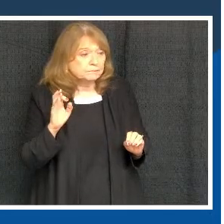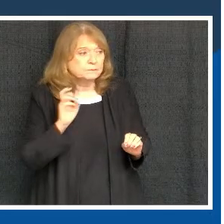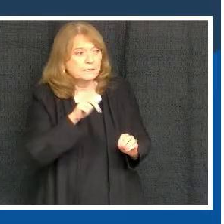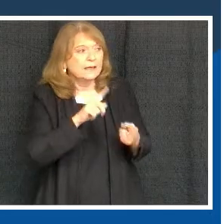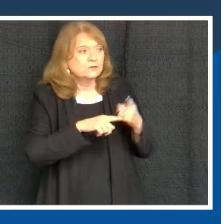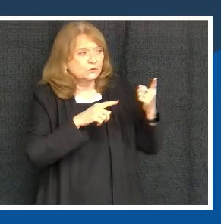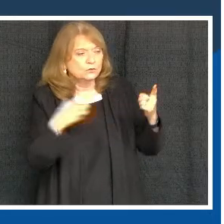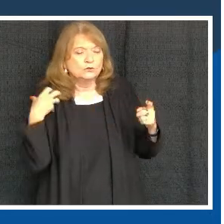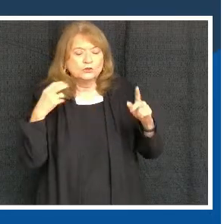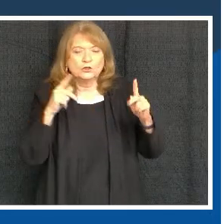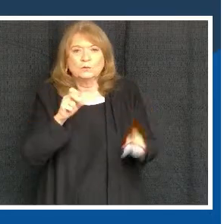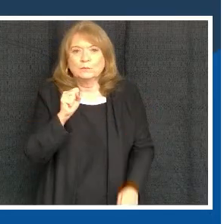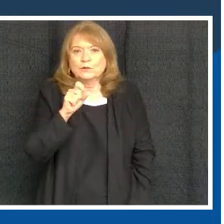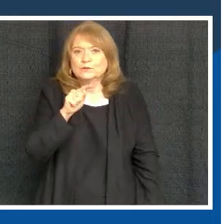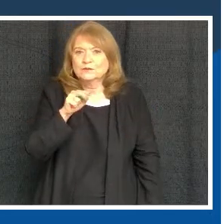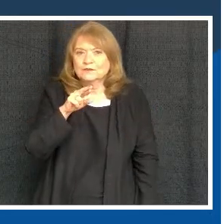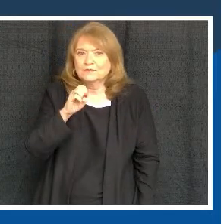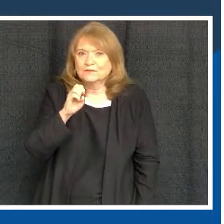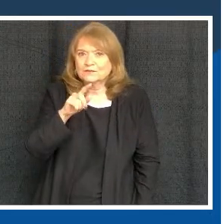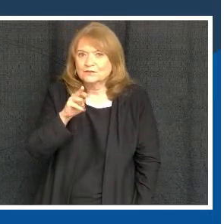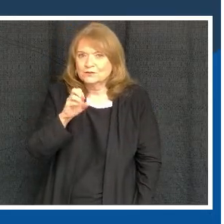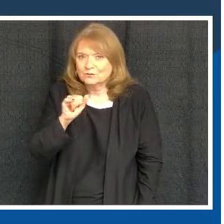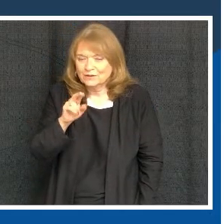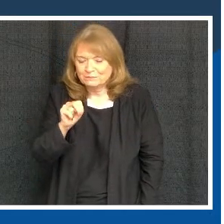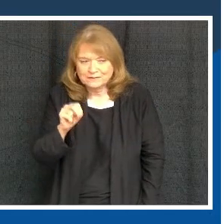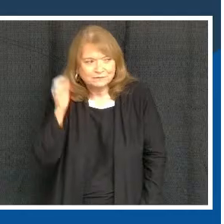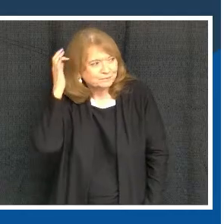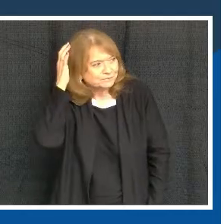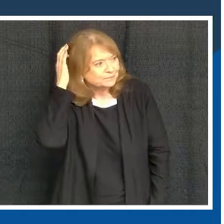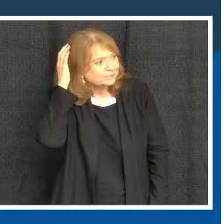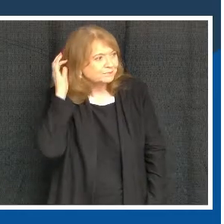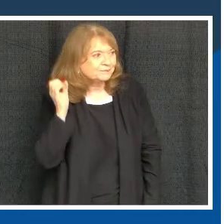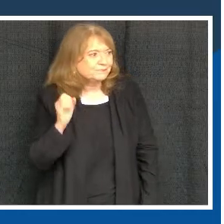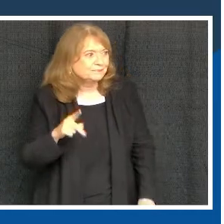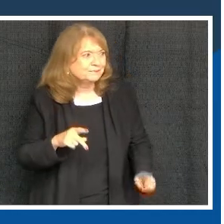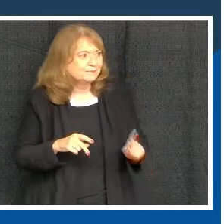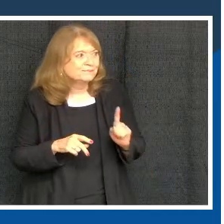Chairman Streetman, for item B. I've got it, thank you.